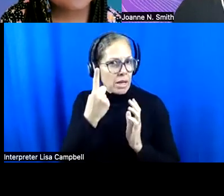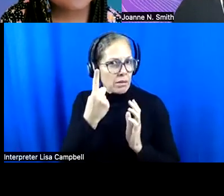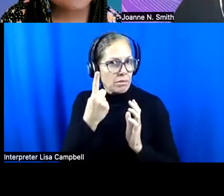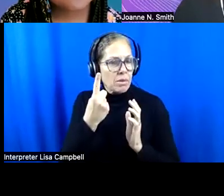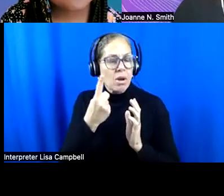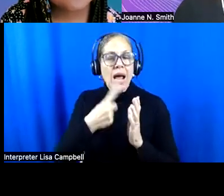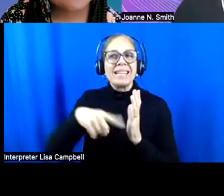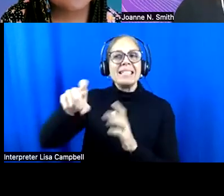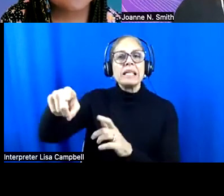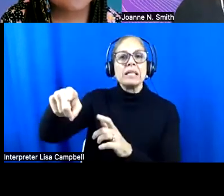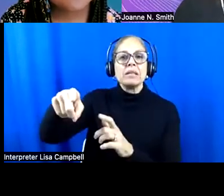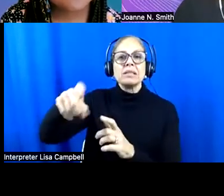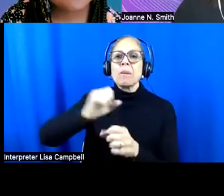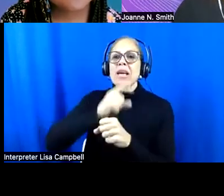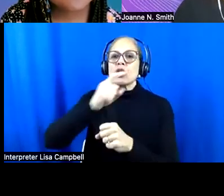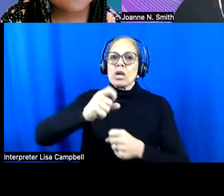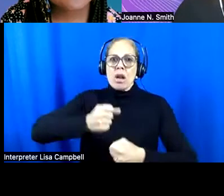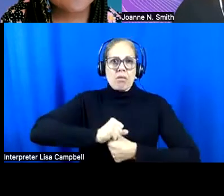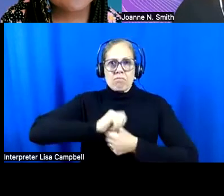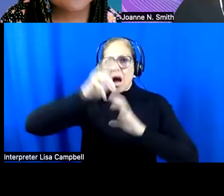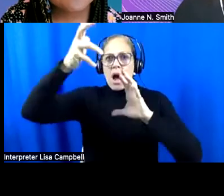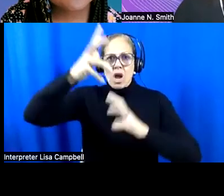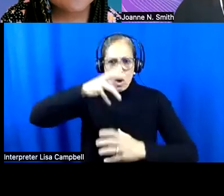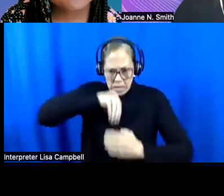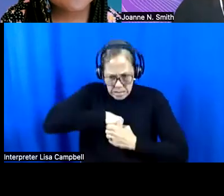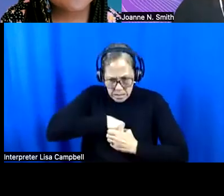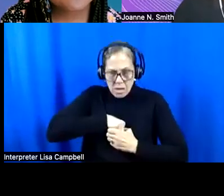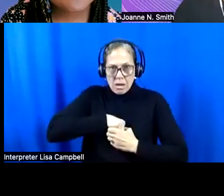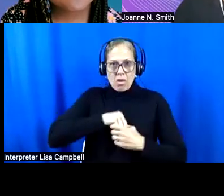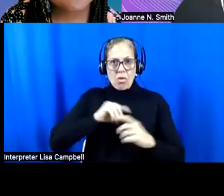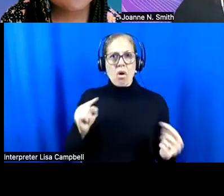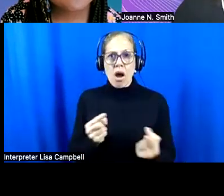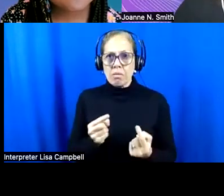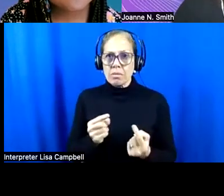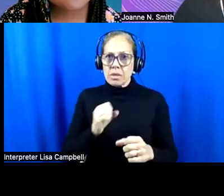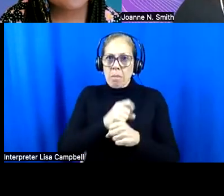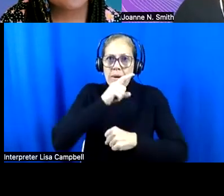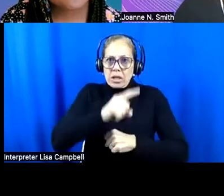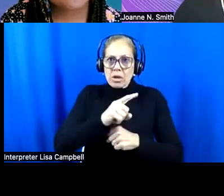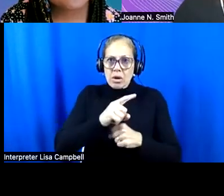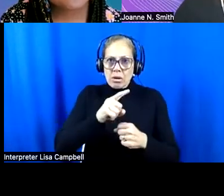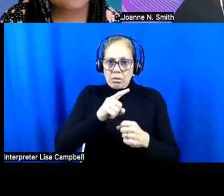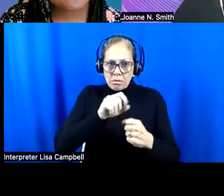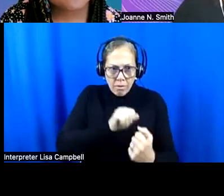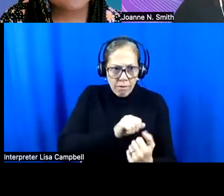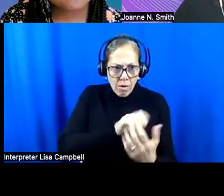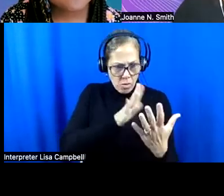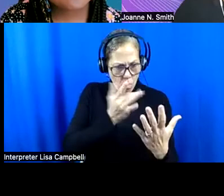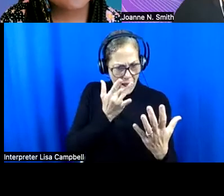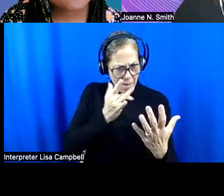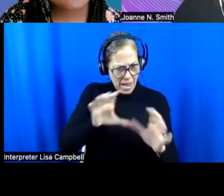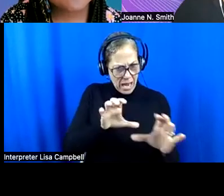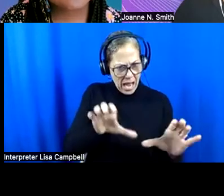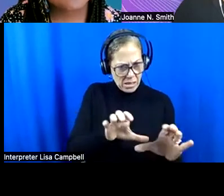not acting out, so that you're not internalizing the harm, or so that you're addressing how you're acting out and internalizing the